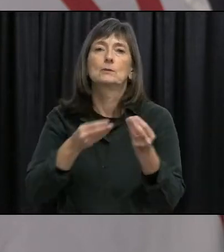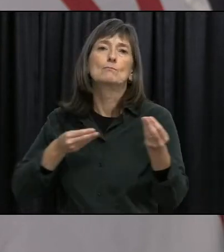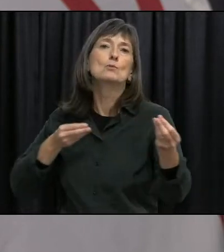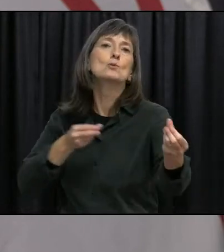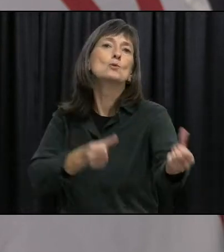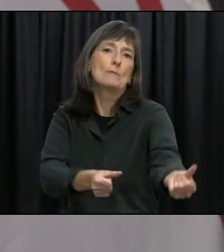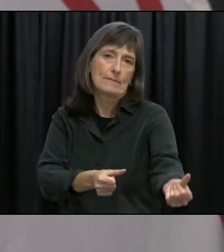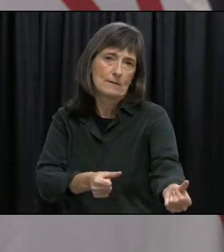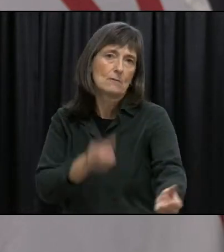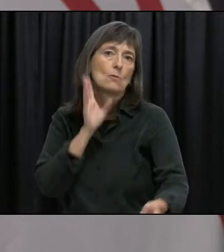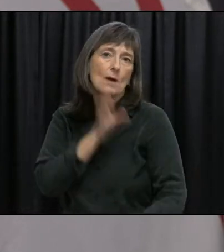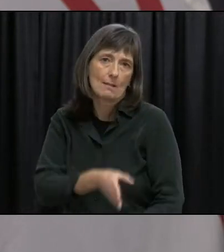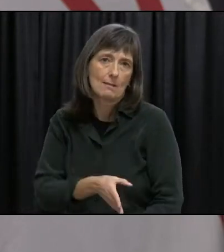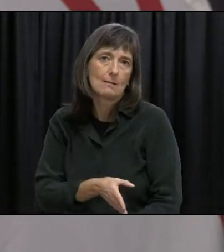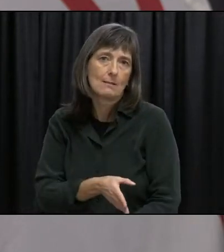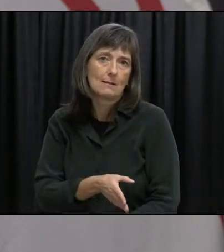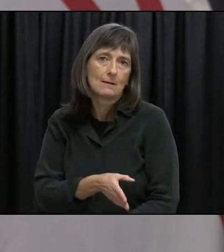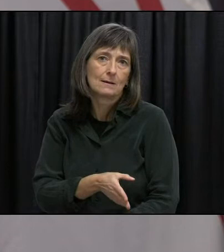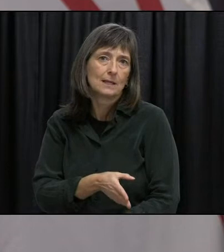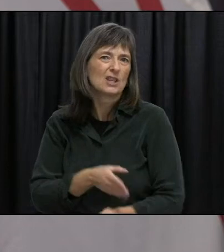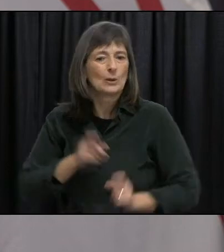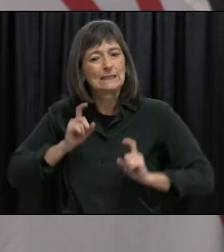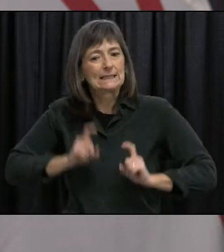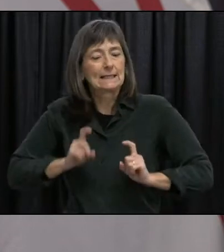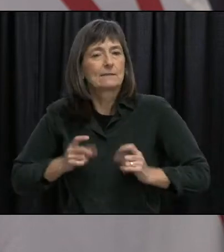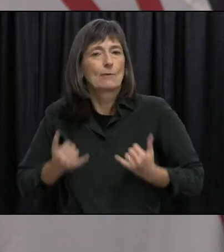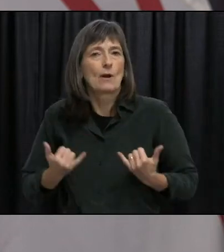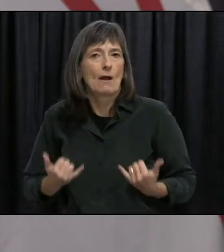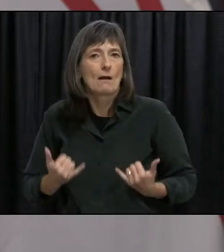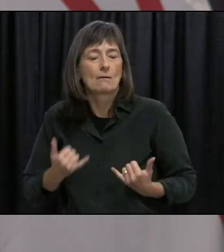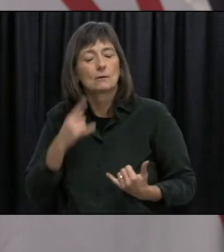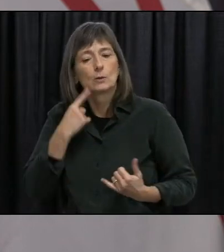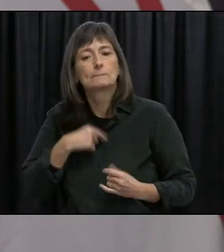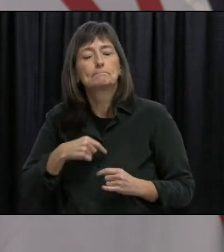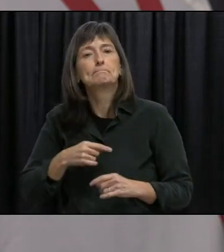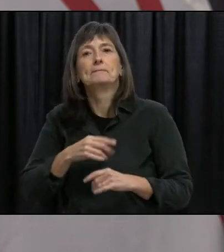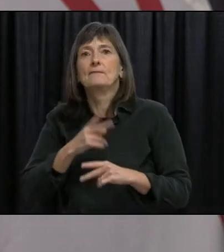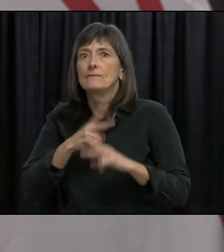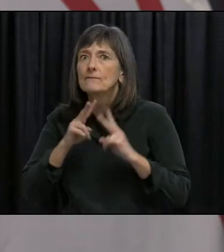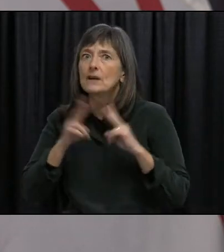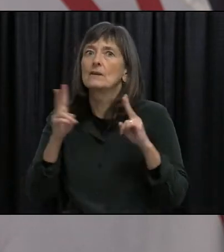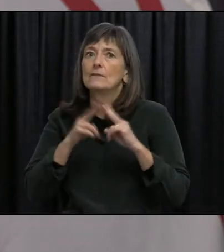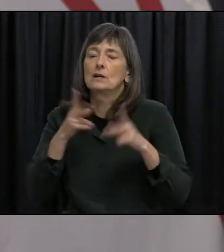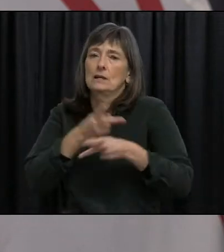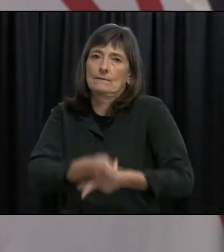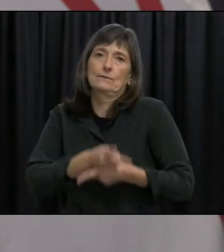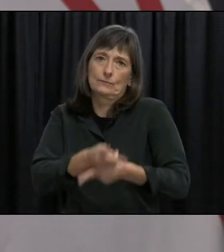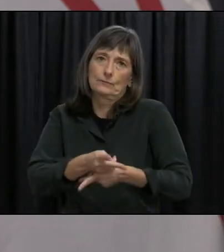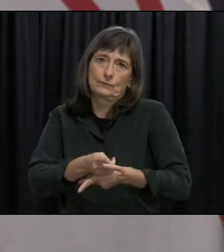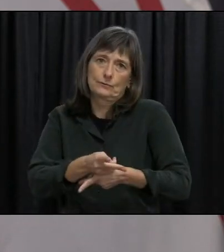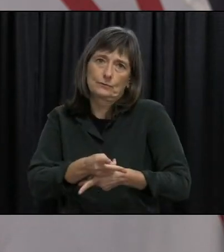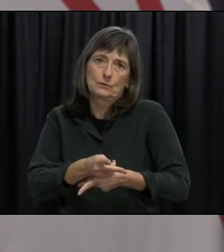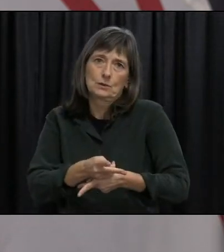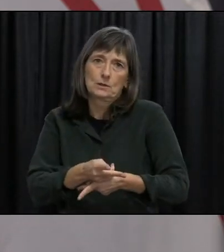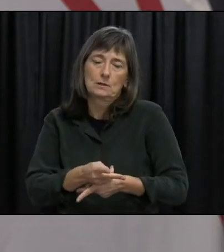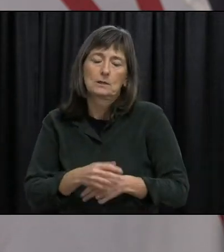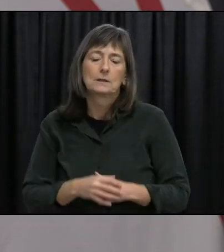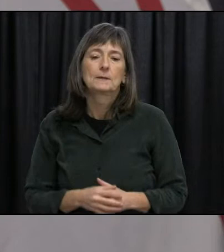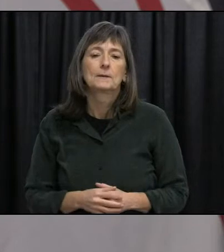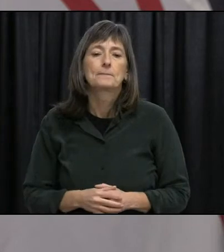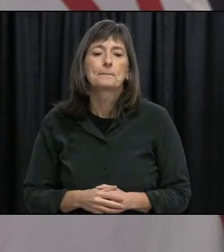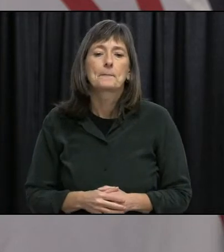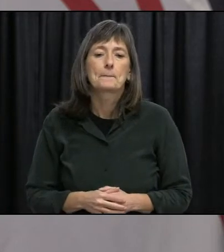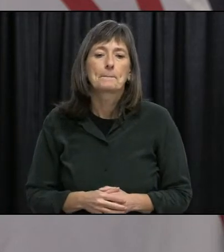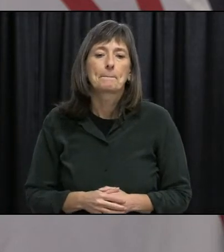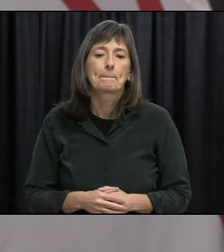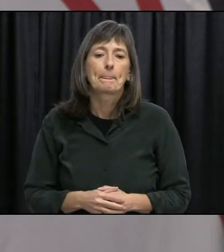run as it should. We want to ensure, again, the abundance of caution.